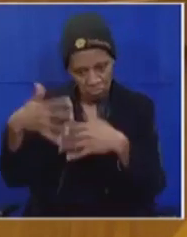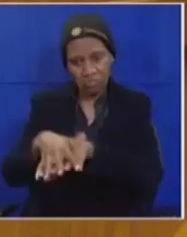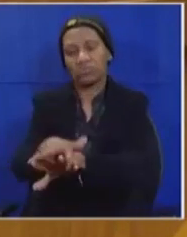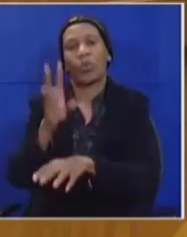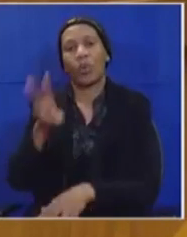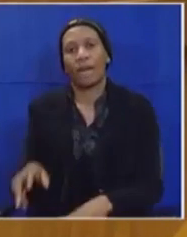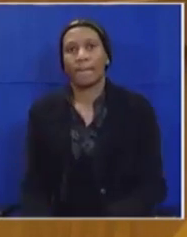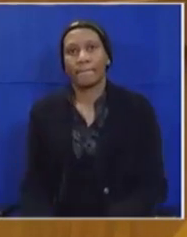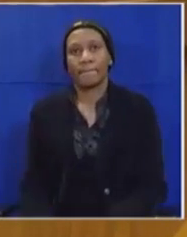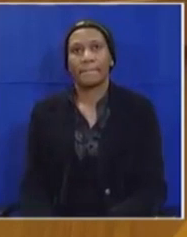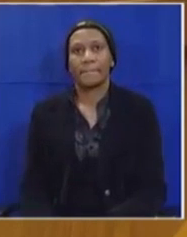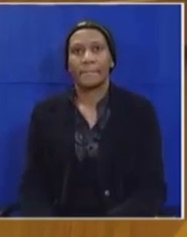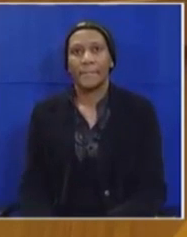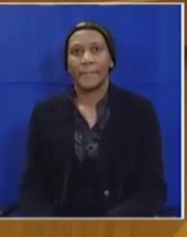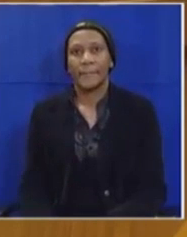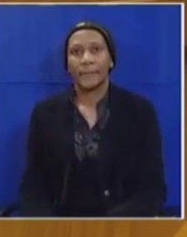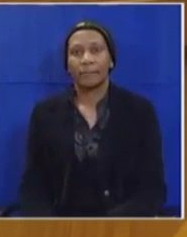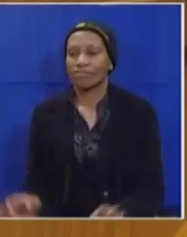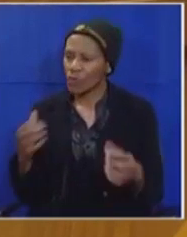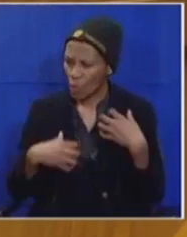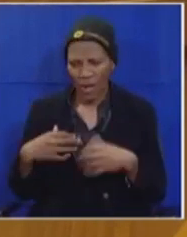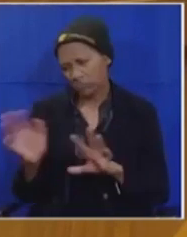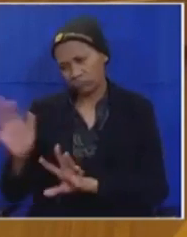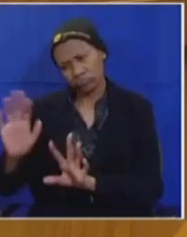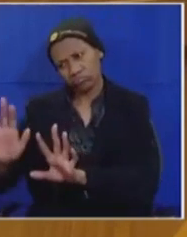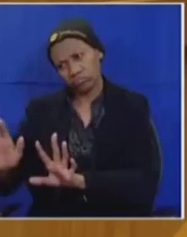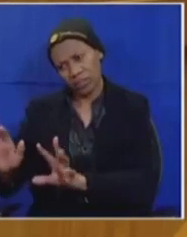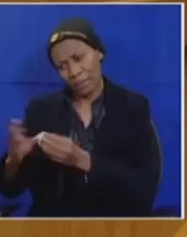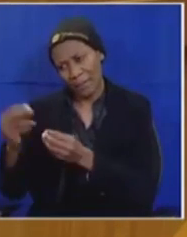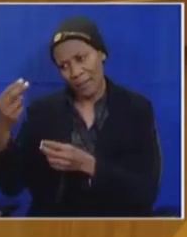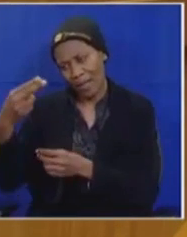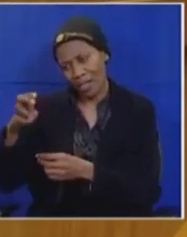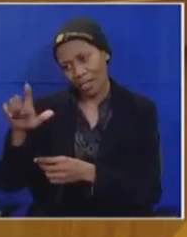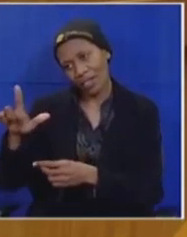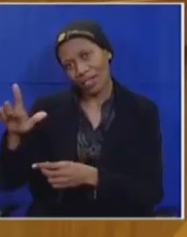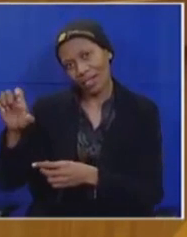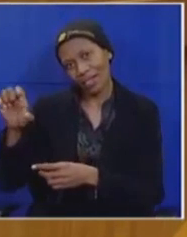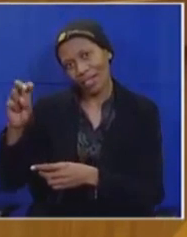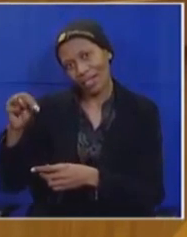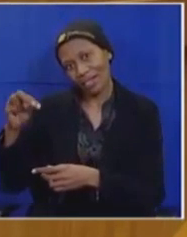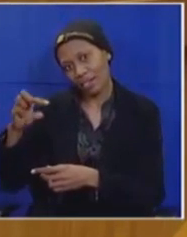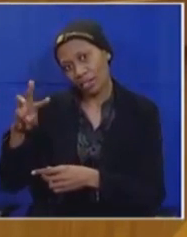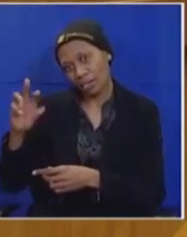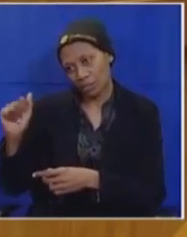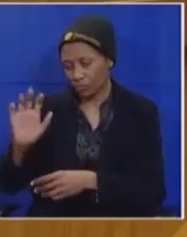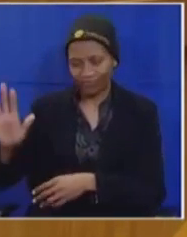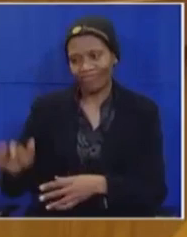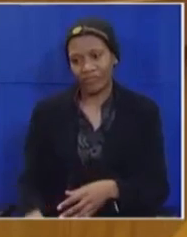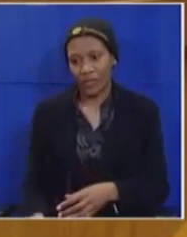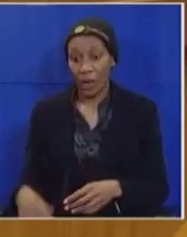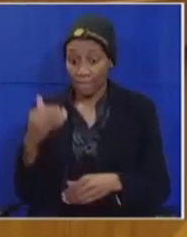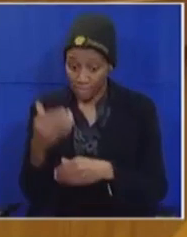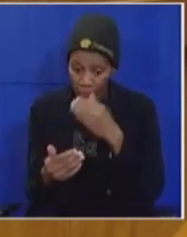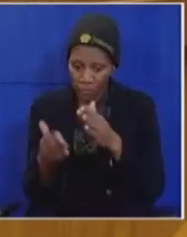outflow. So, fear not, Honorable Klengwa. This process is going to be as transparent as